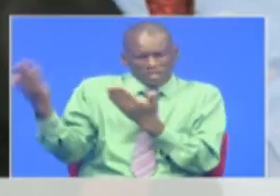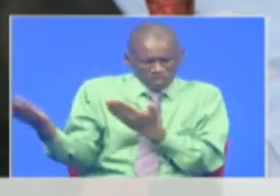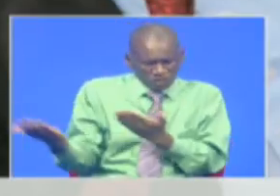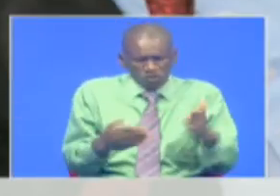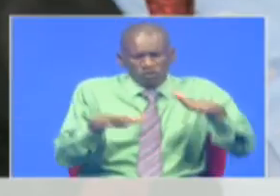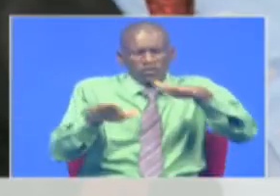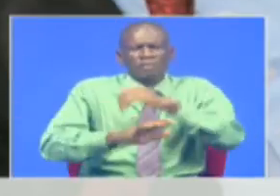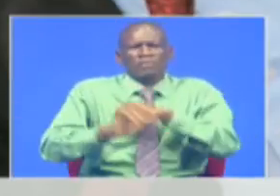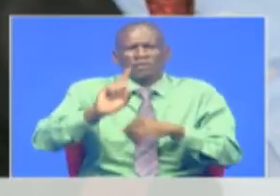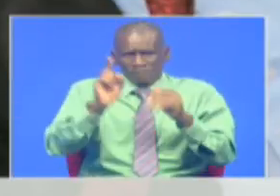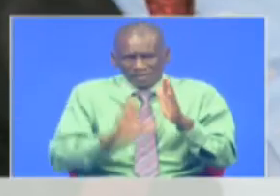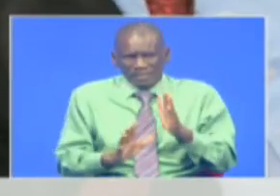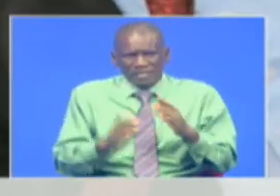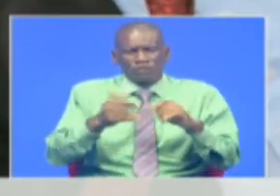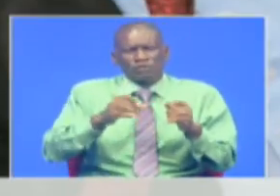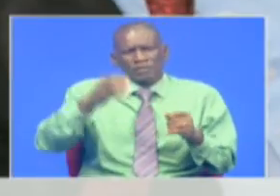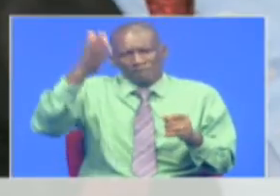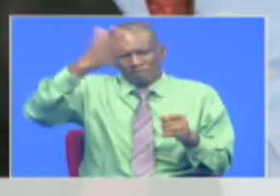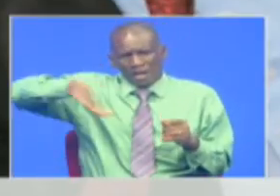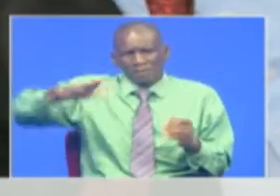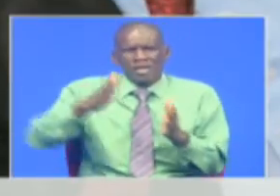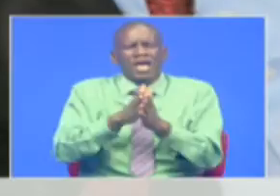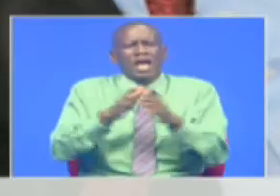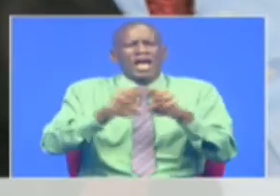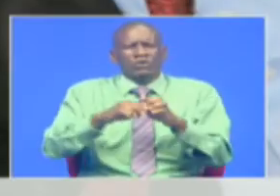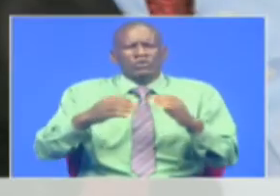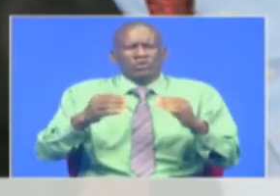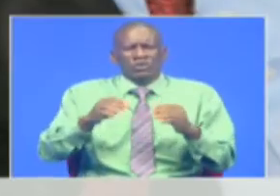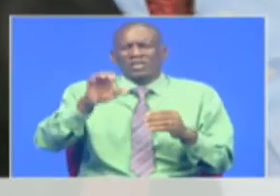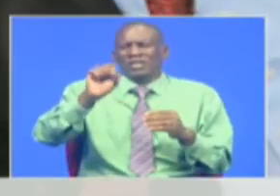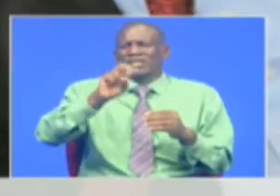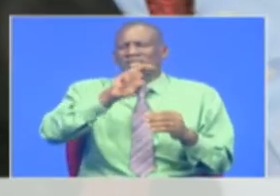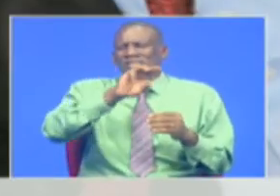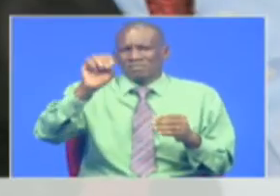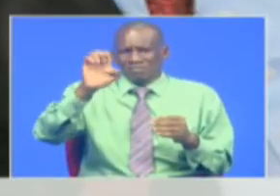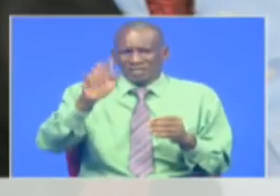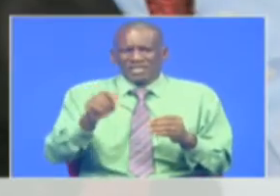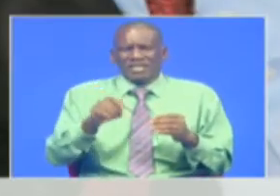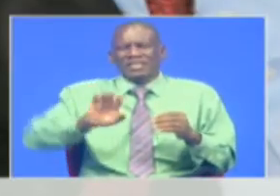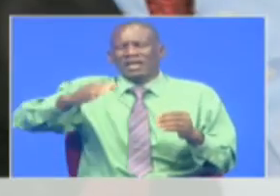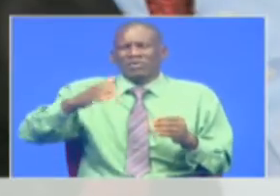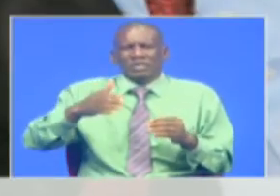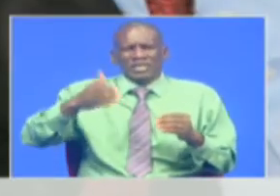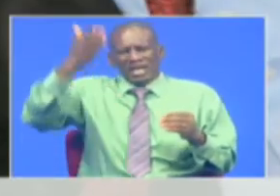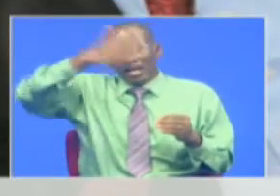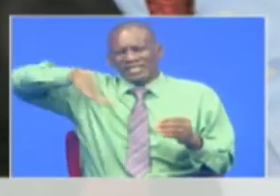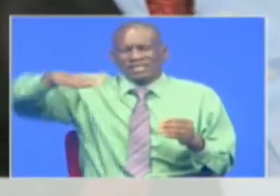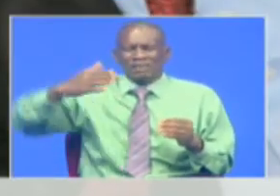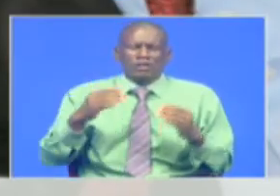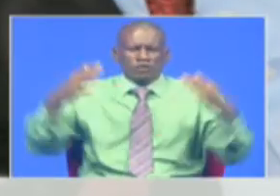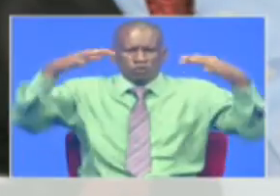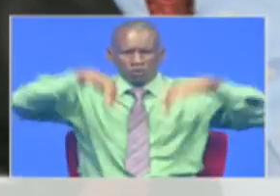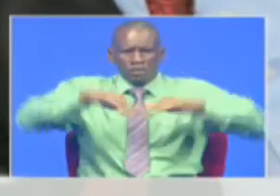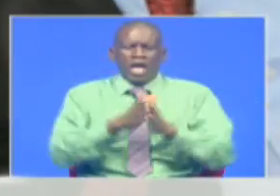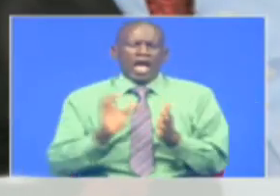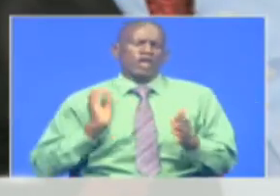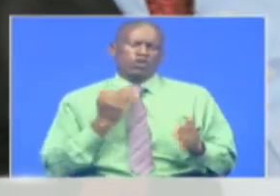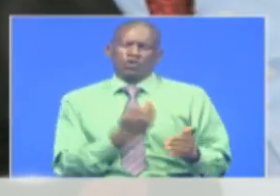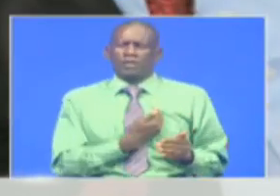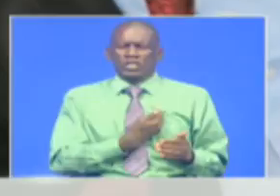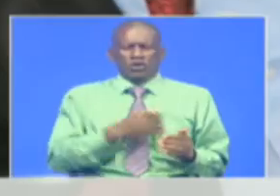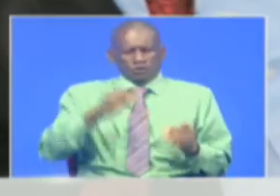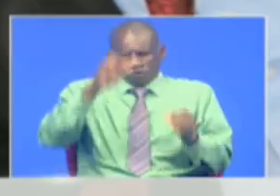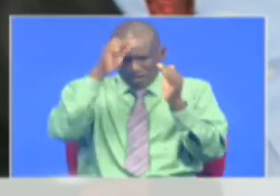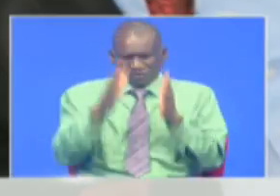to be picked from Parliament, and also the summit, the county assemblies forum, and the council of governors entrenched in the